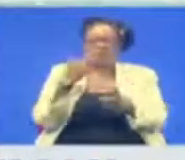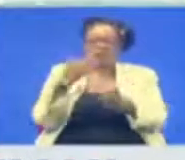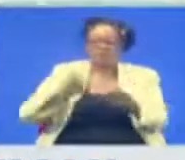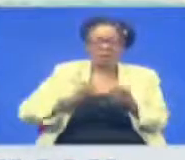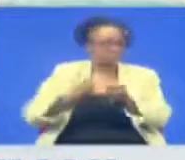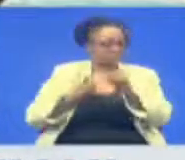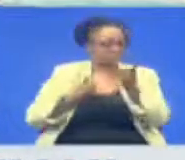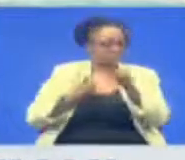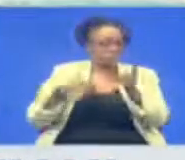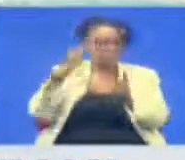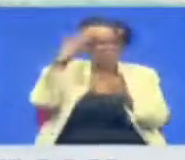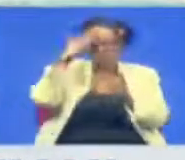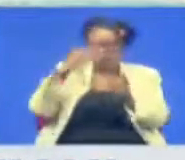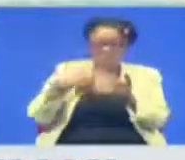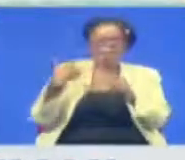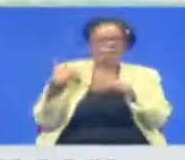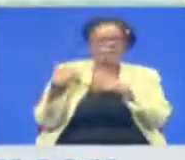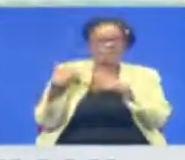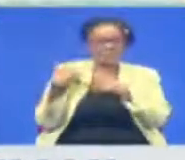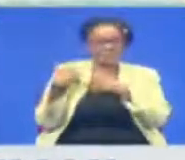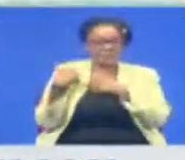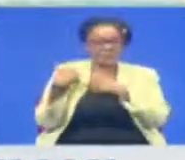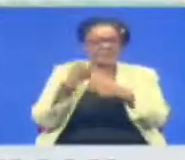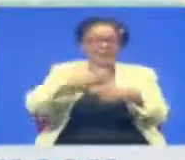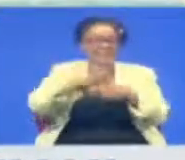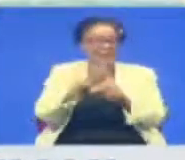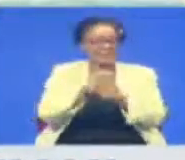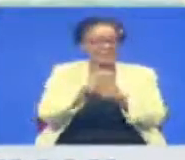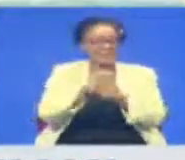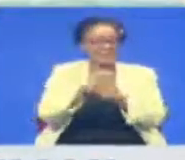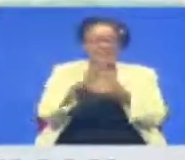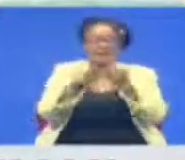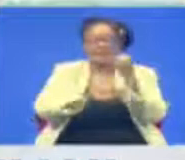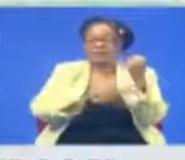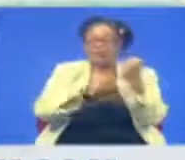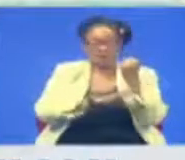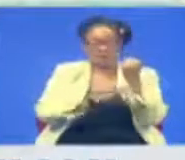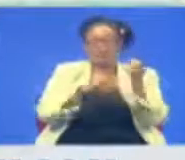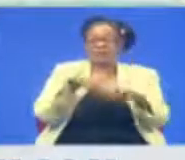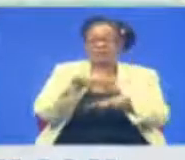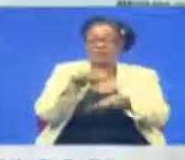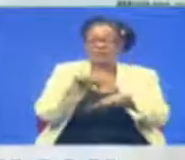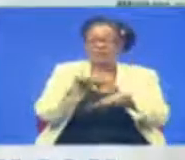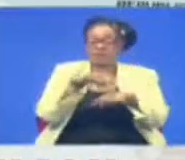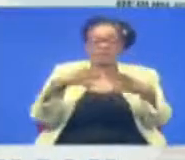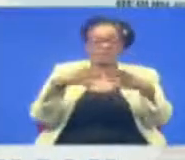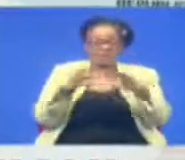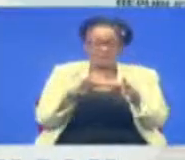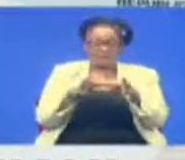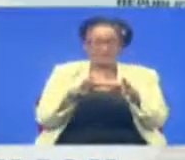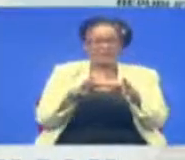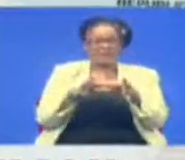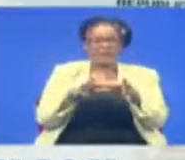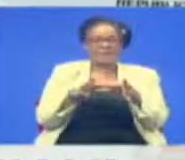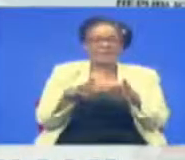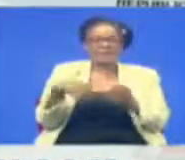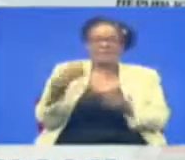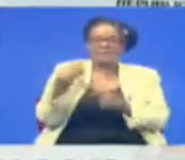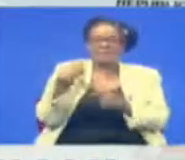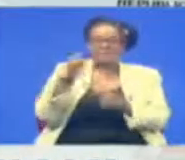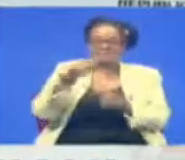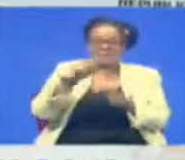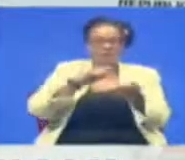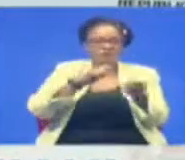the role we play in building the country, the nation, and the family. And the numbers must translate to